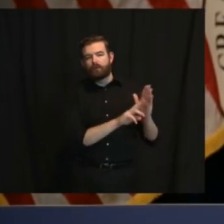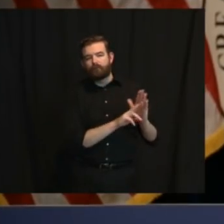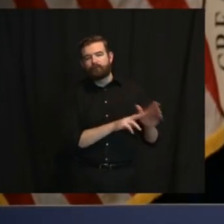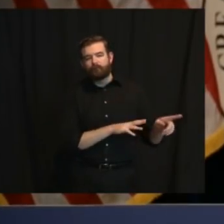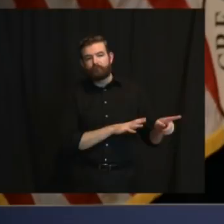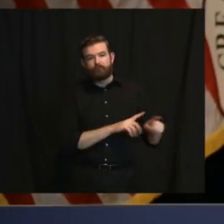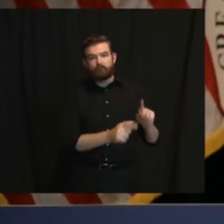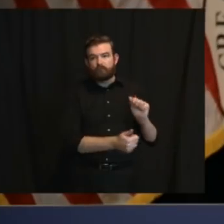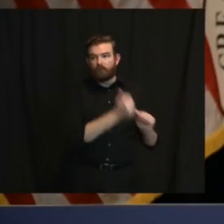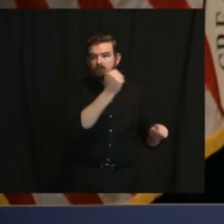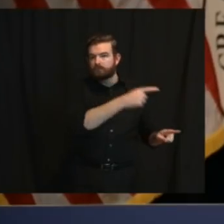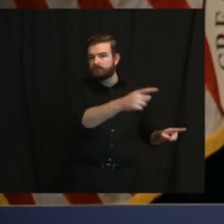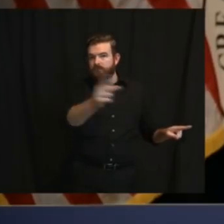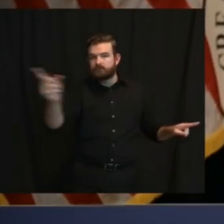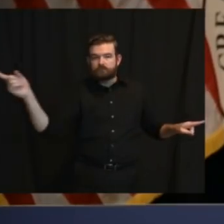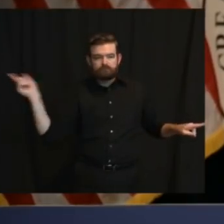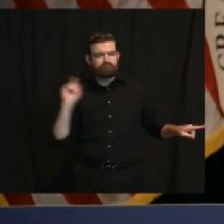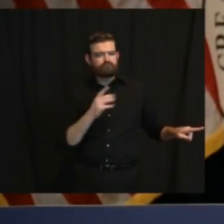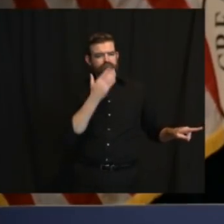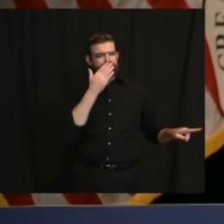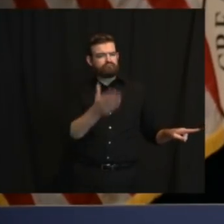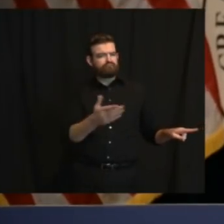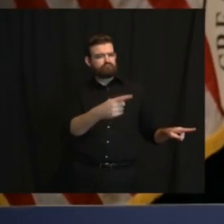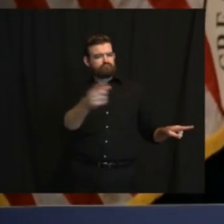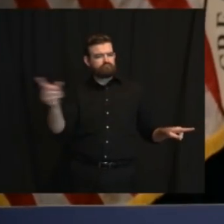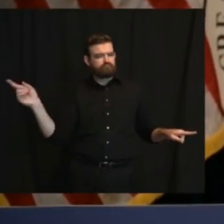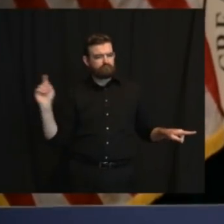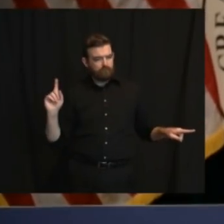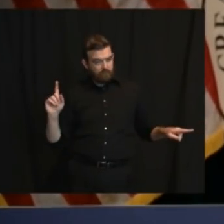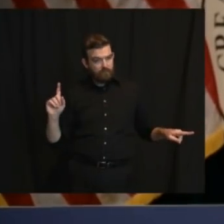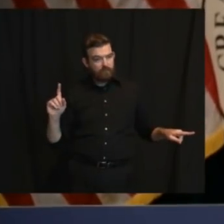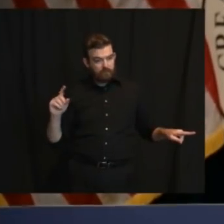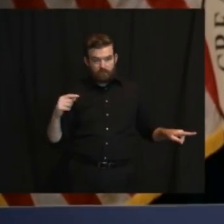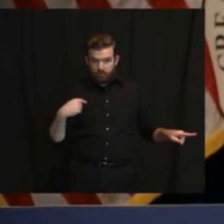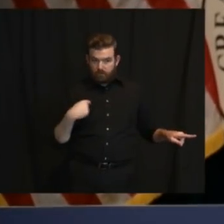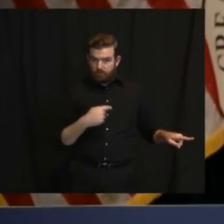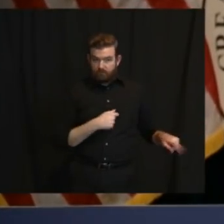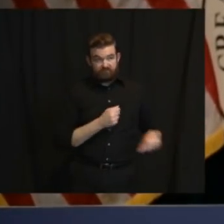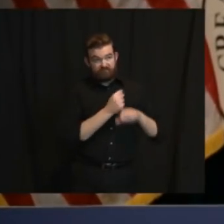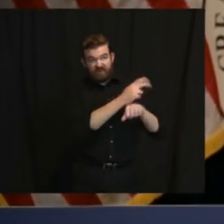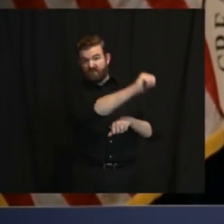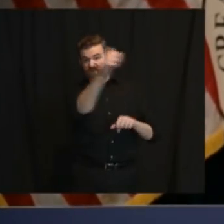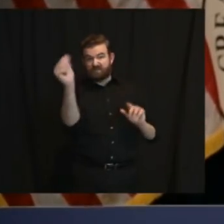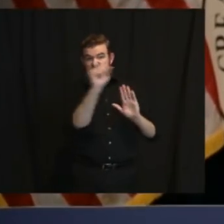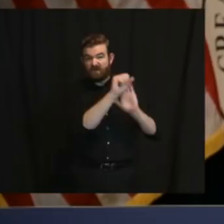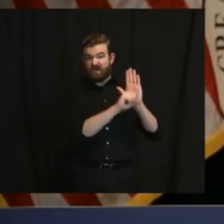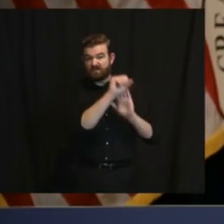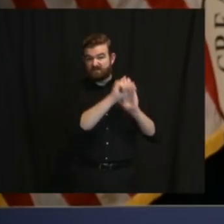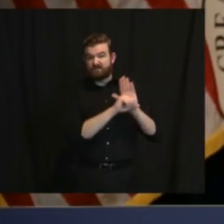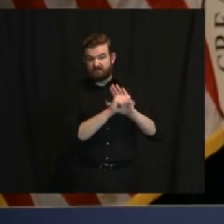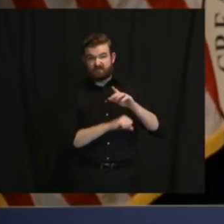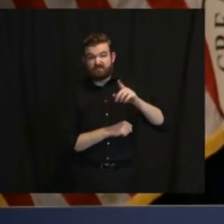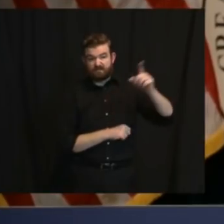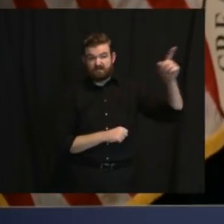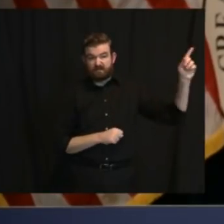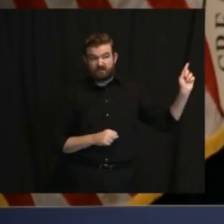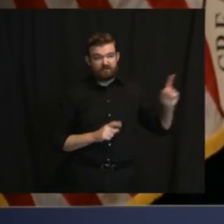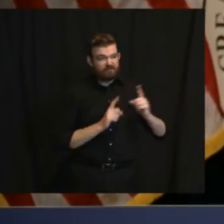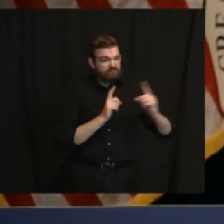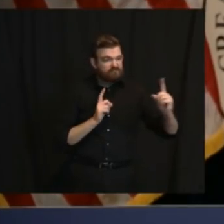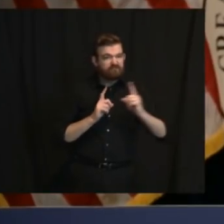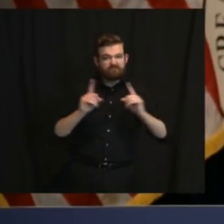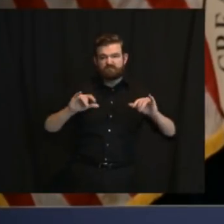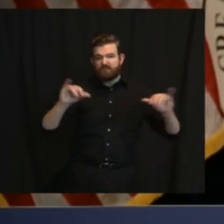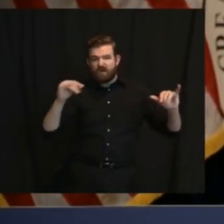We're beating any other state in the nation in terms of social distancing, staying at home, and know that the reward for